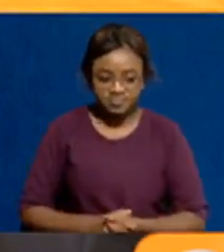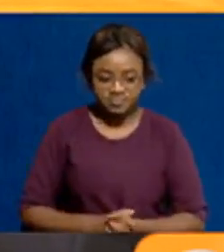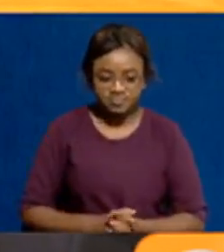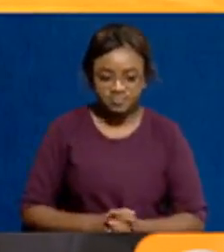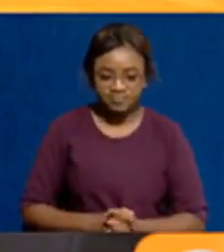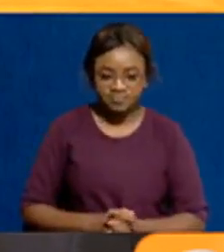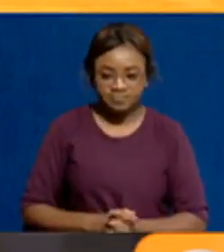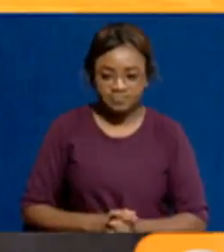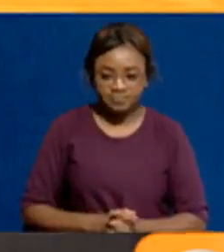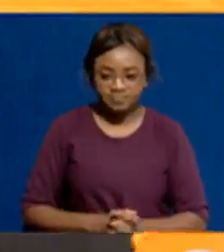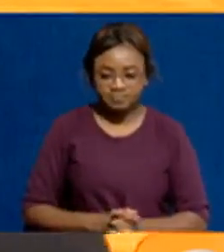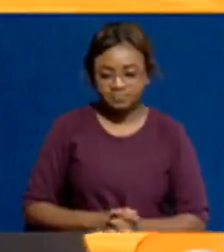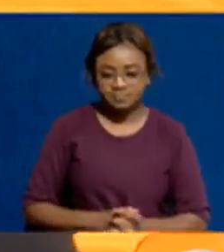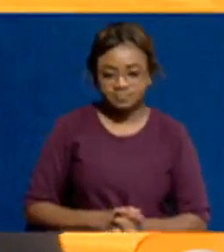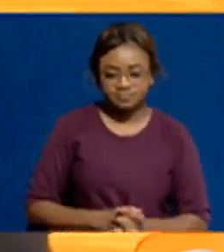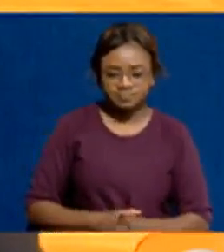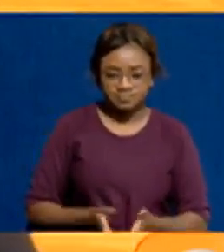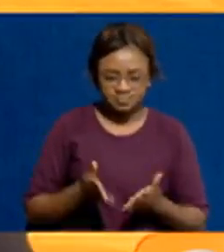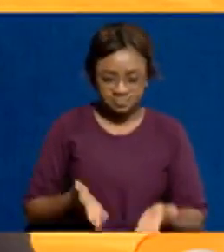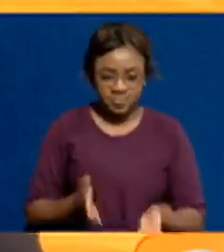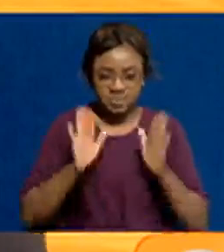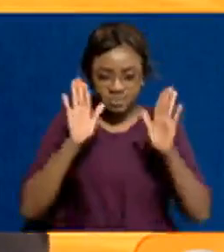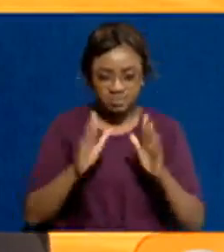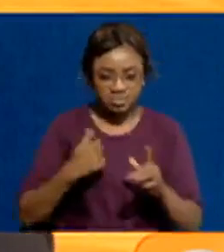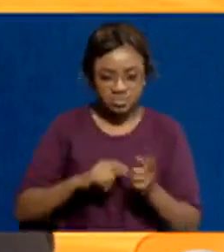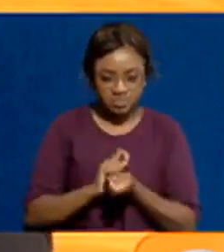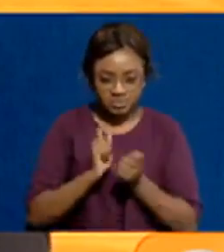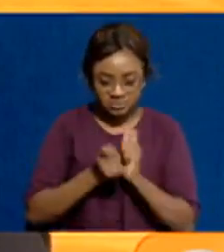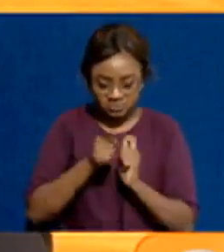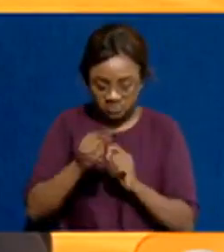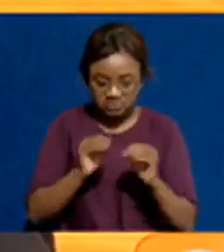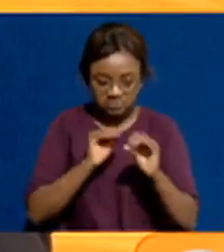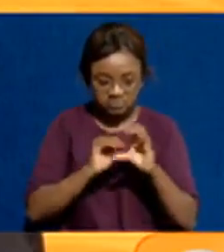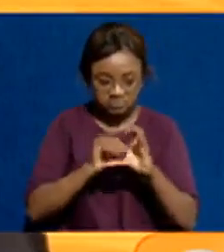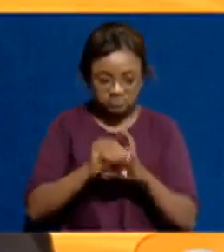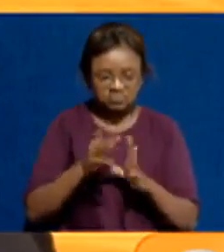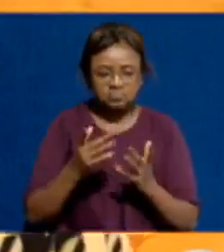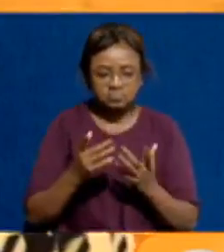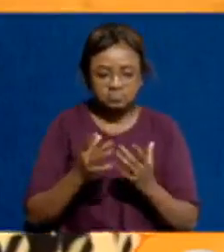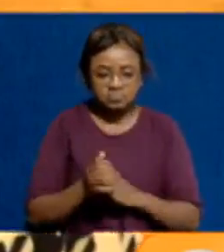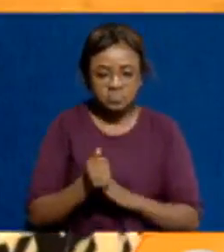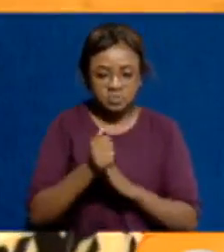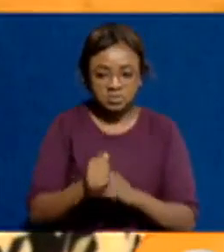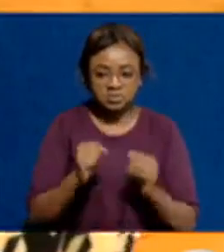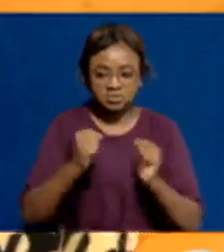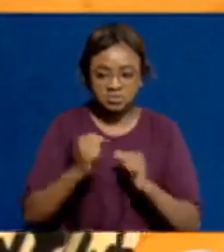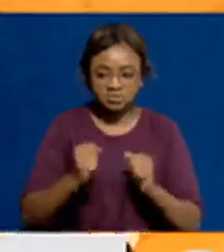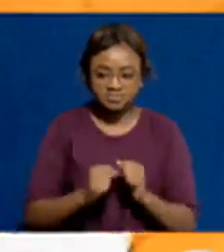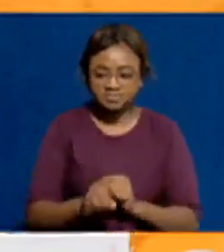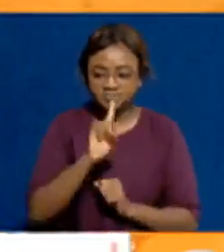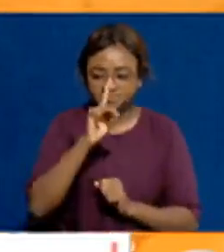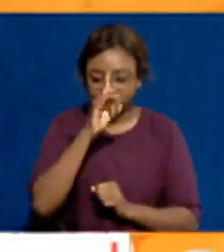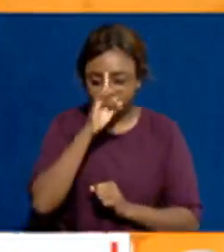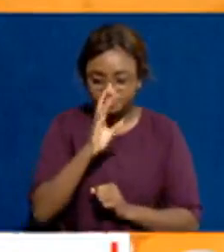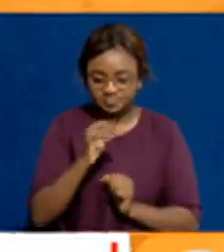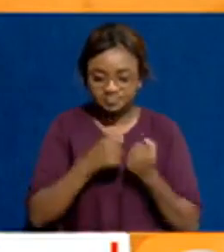Now we need to convert these investor leads to investor deals. One of the critical challenges